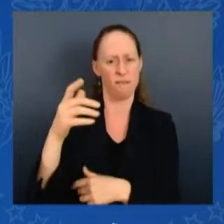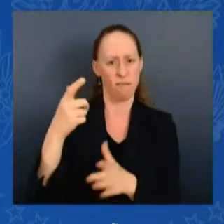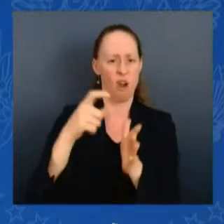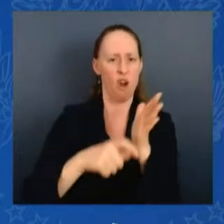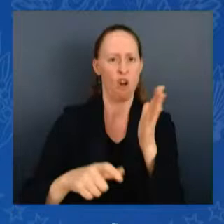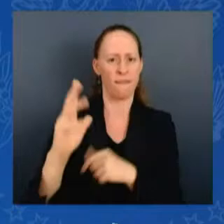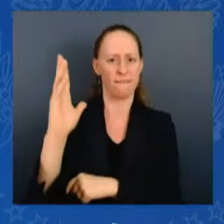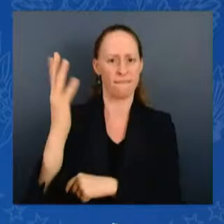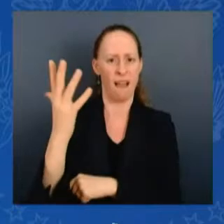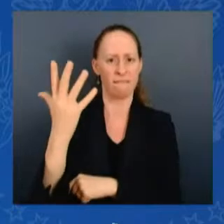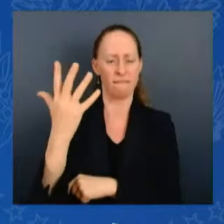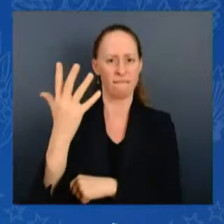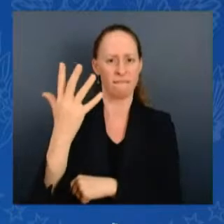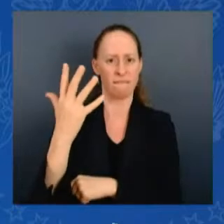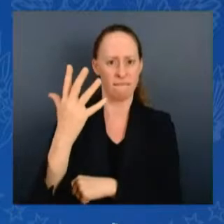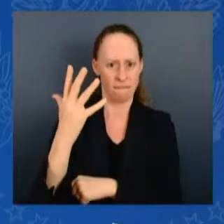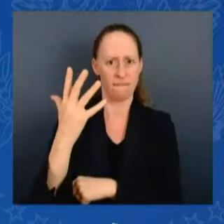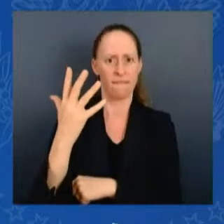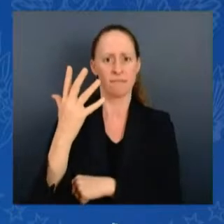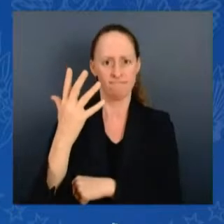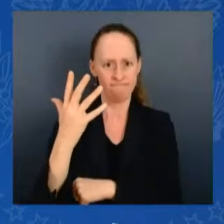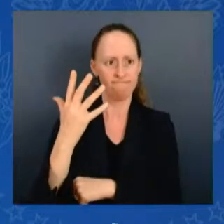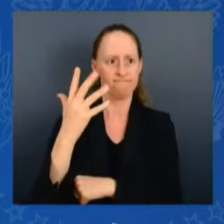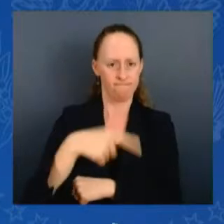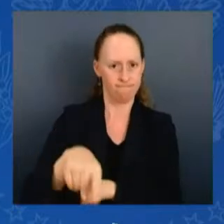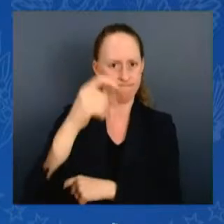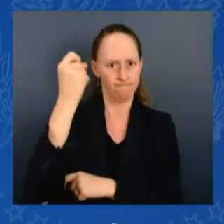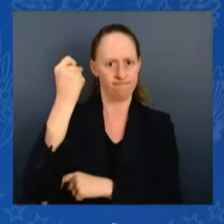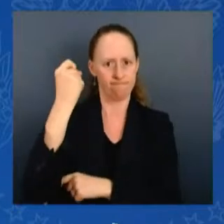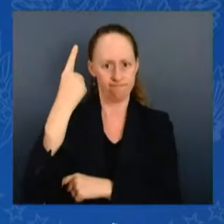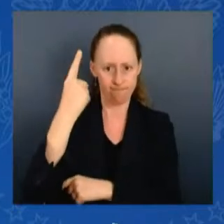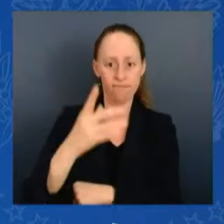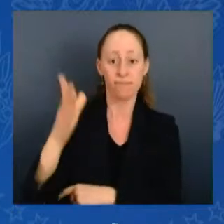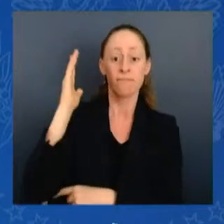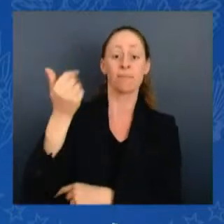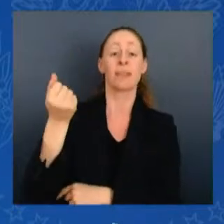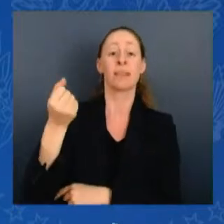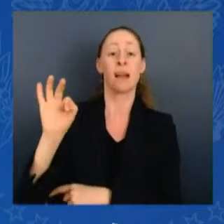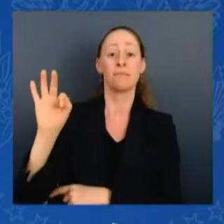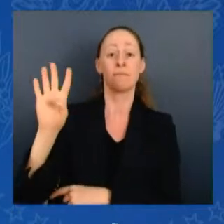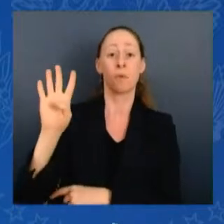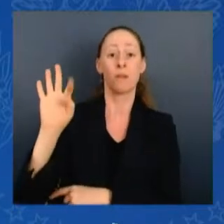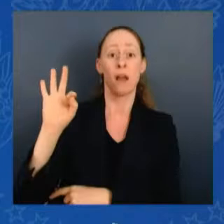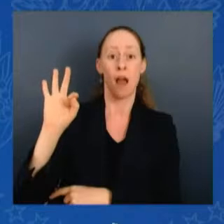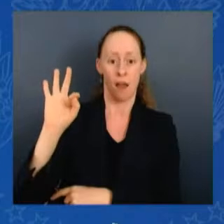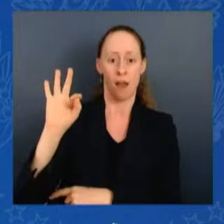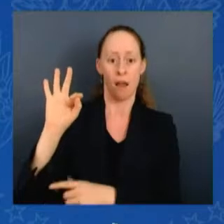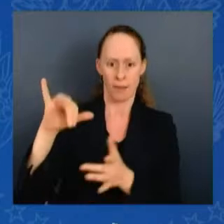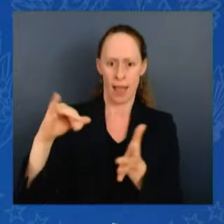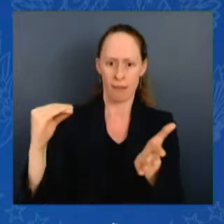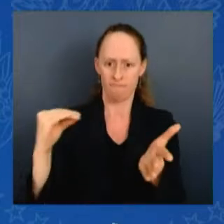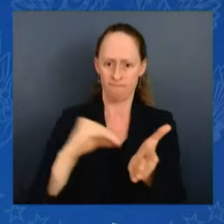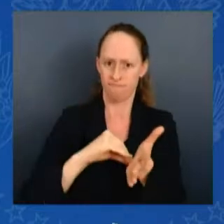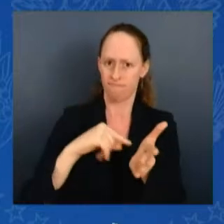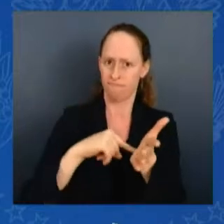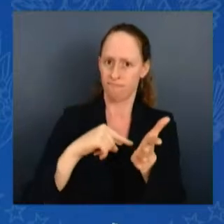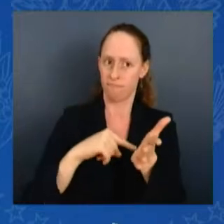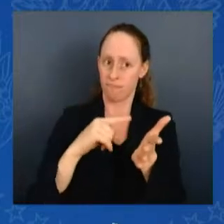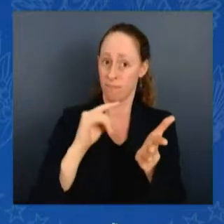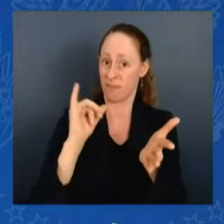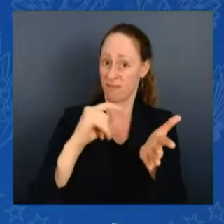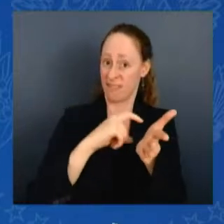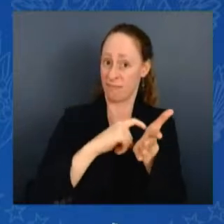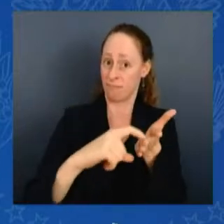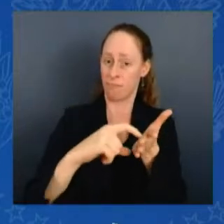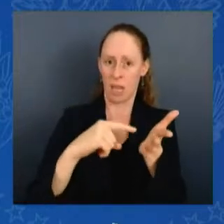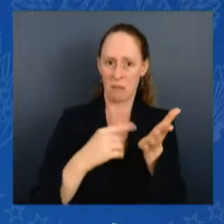in 1949, and it is still the most important aspect. I'd also note, Finland and Sweden joined the